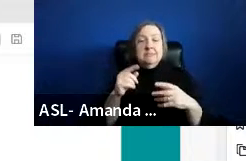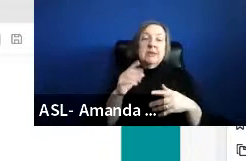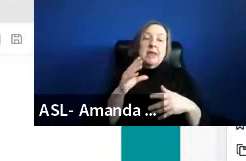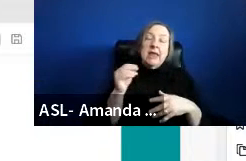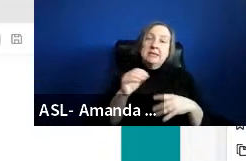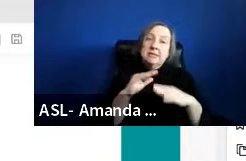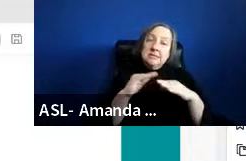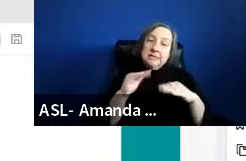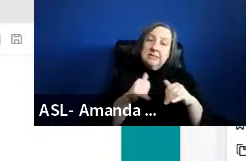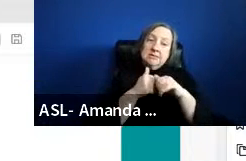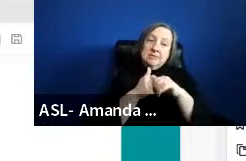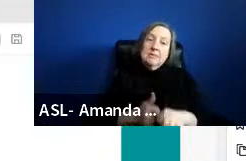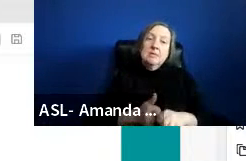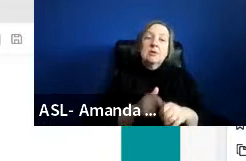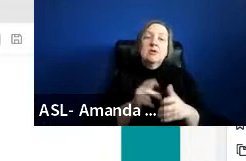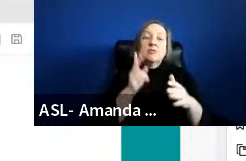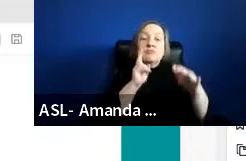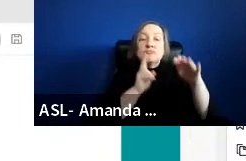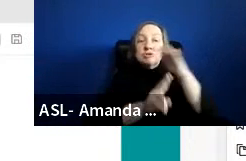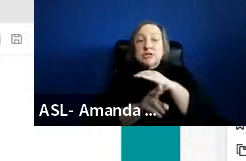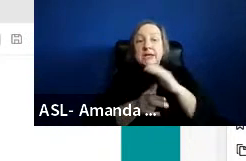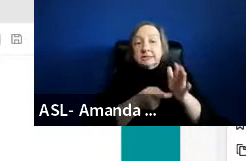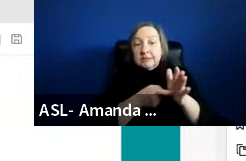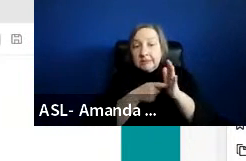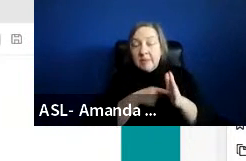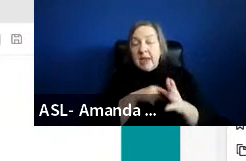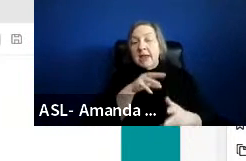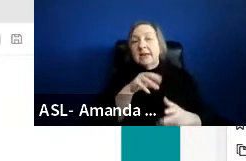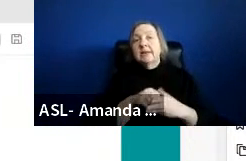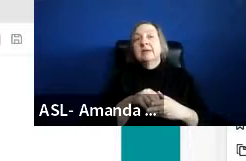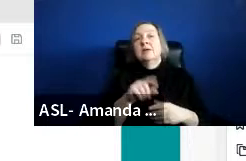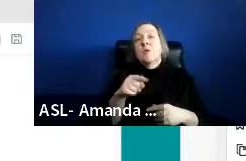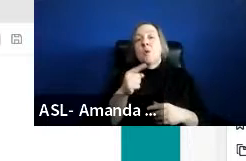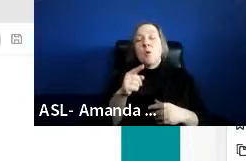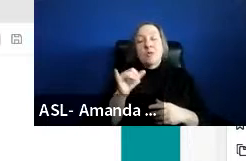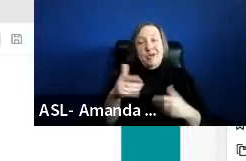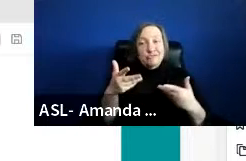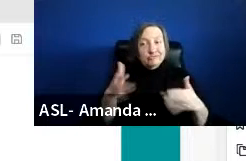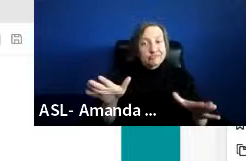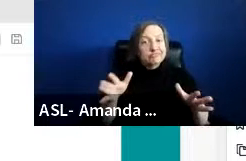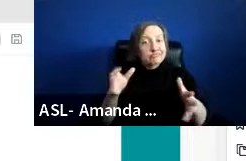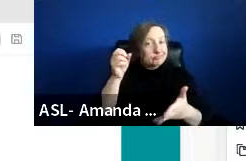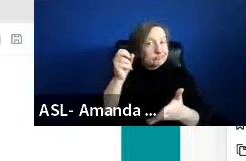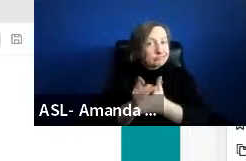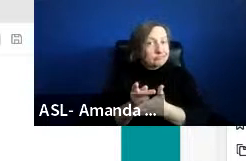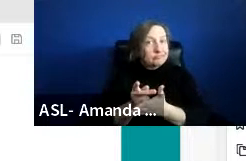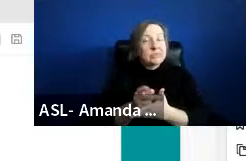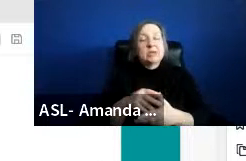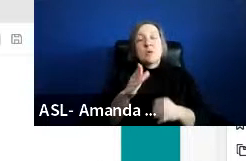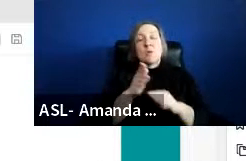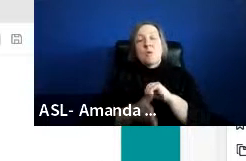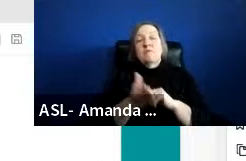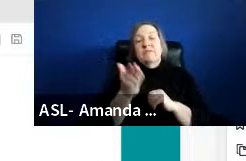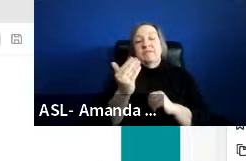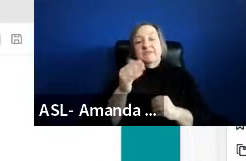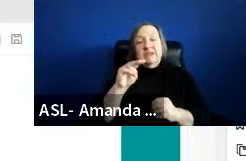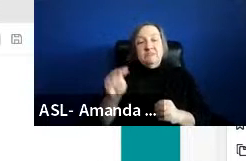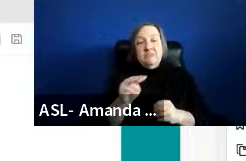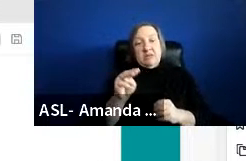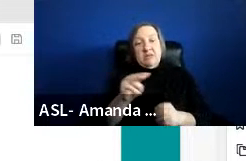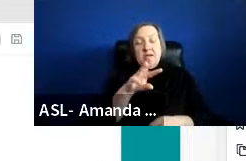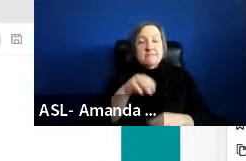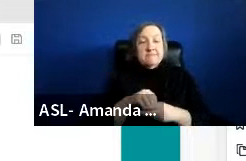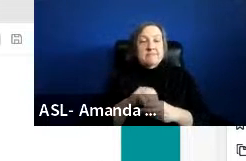the projected demand included is only those green-lighted public capital projects over 15 million that were captured through